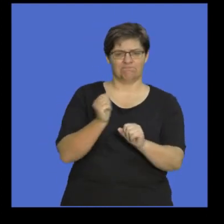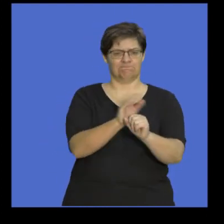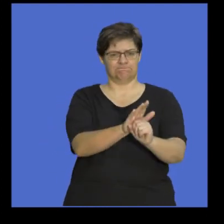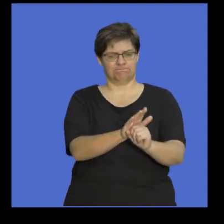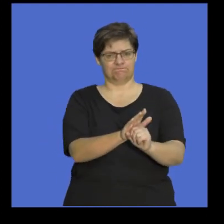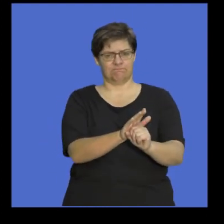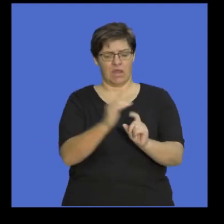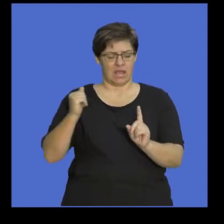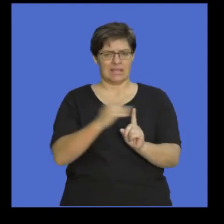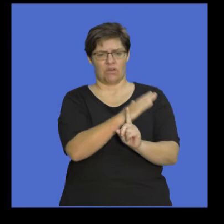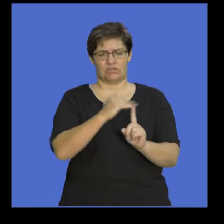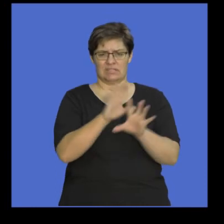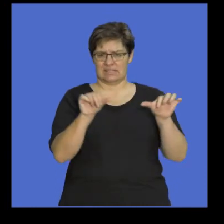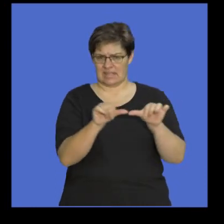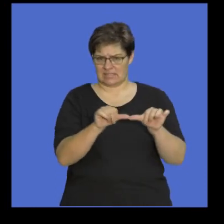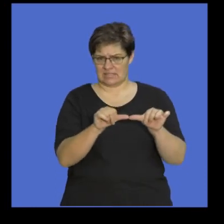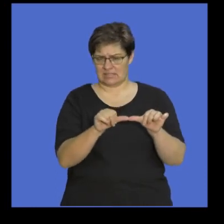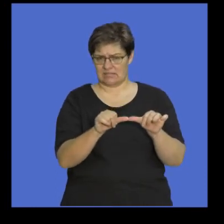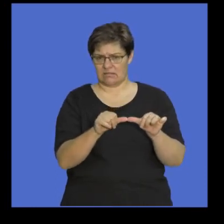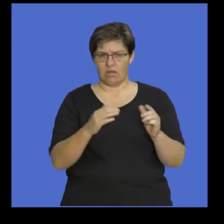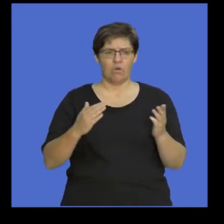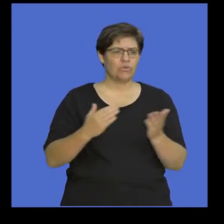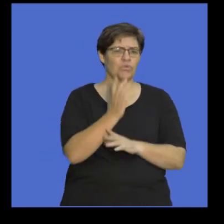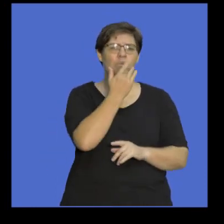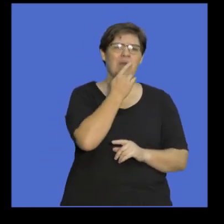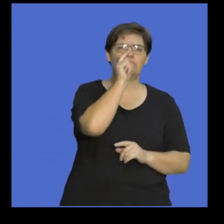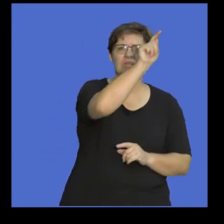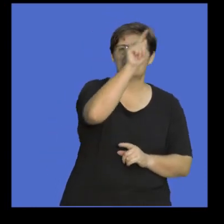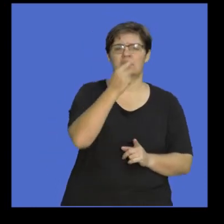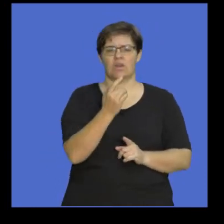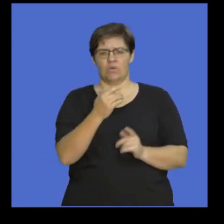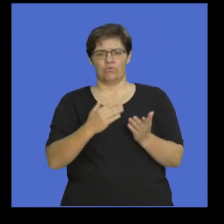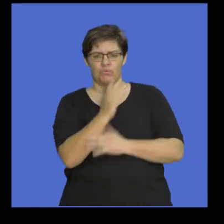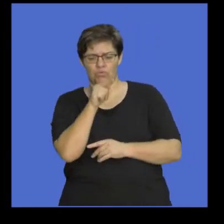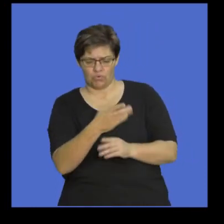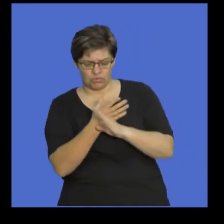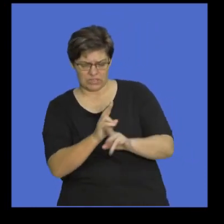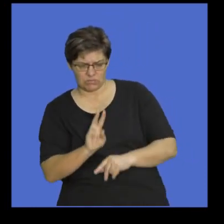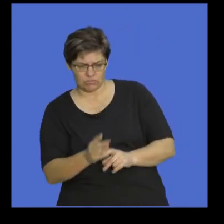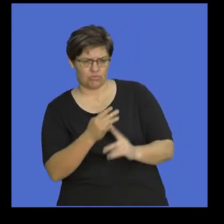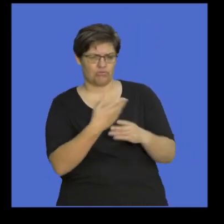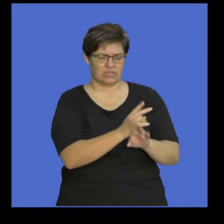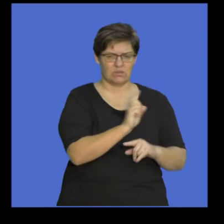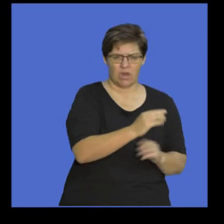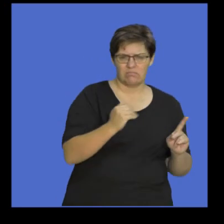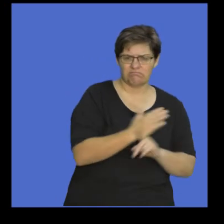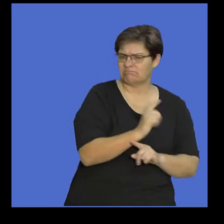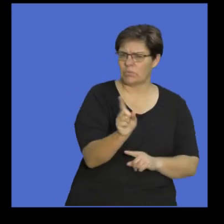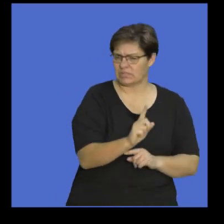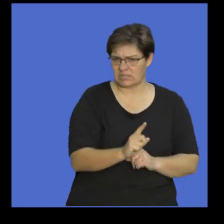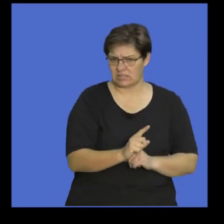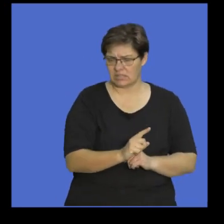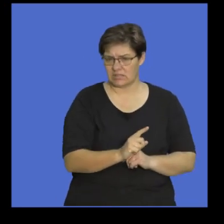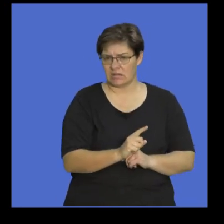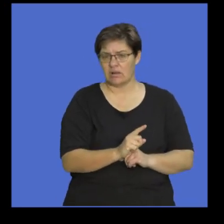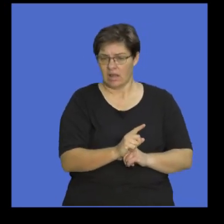the size of current through the battery, through each one of them? But remember, in a series circuit, there's only one path for